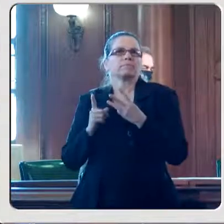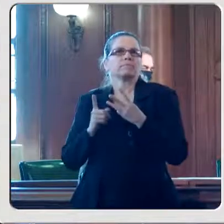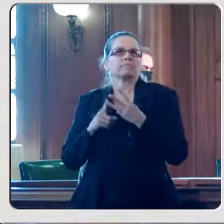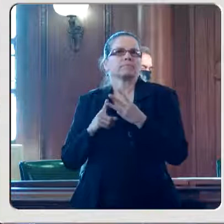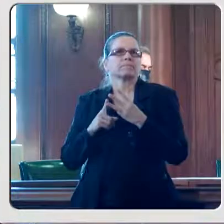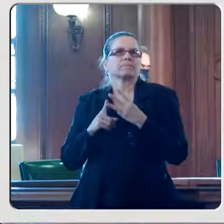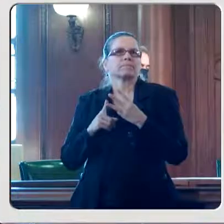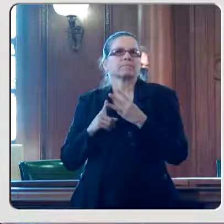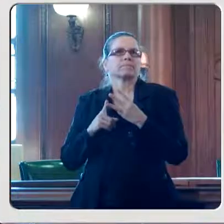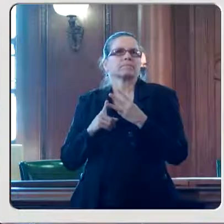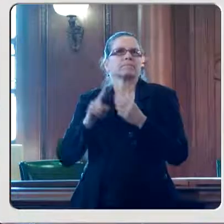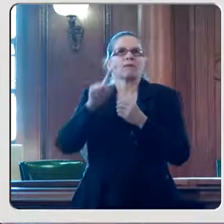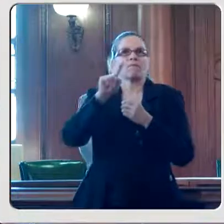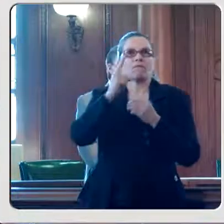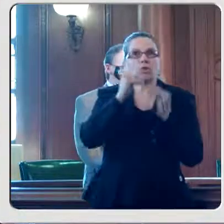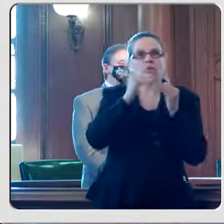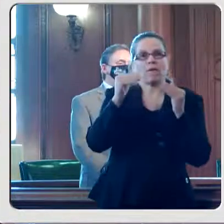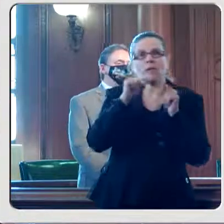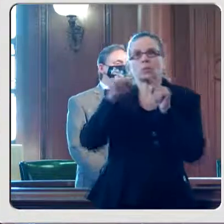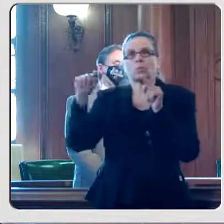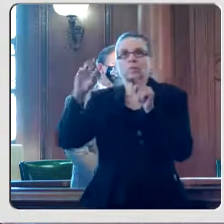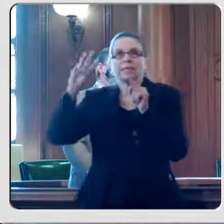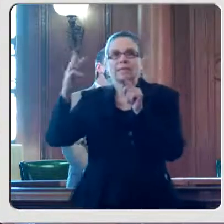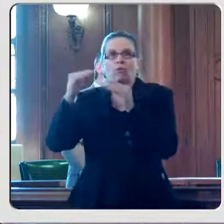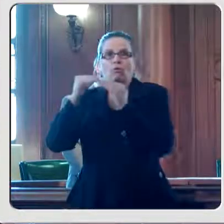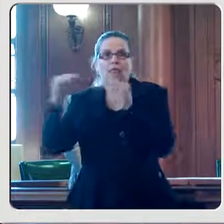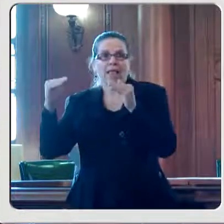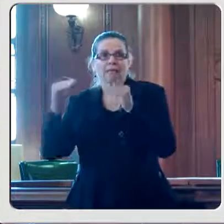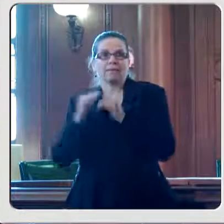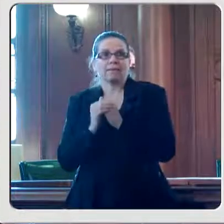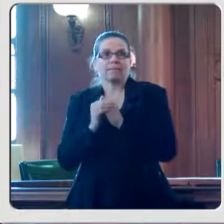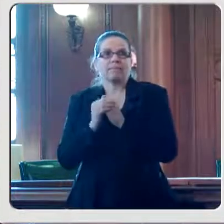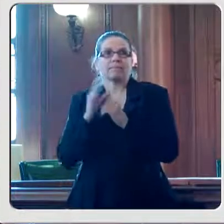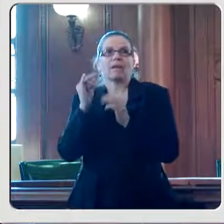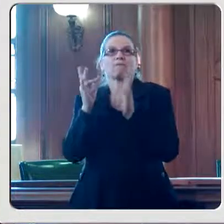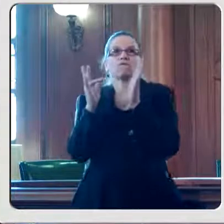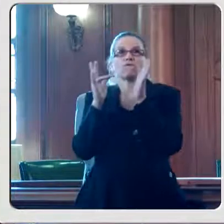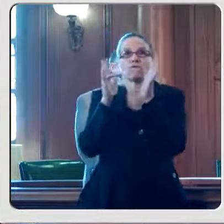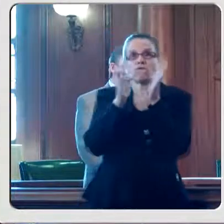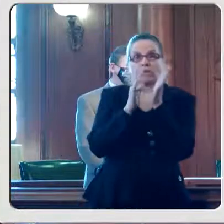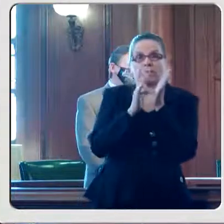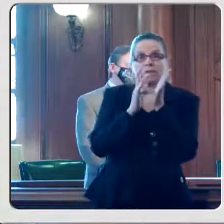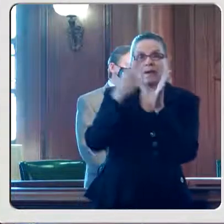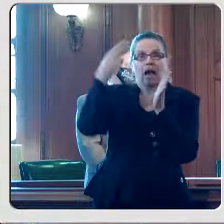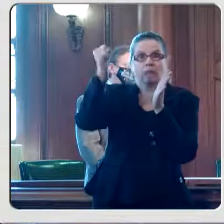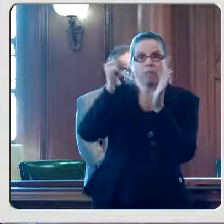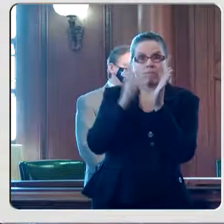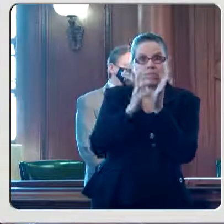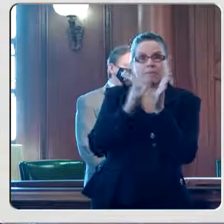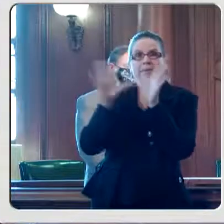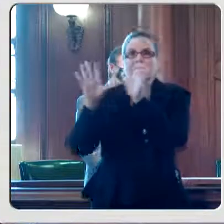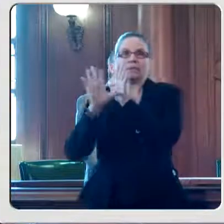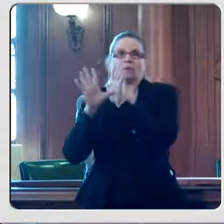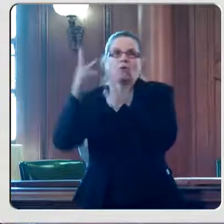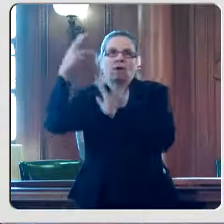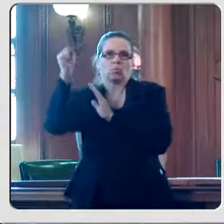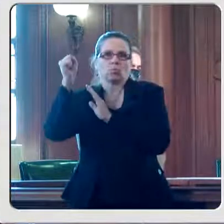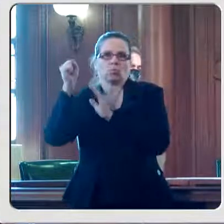that now. And meeting with the union to conduct a complex set